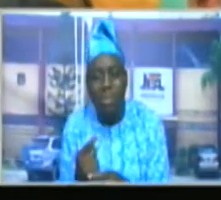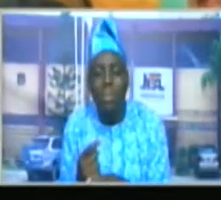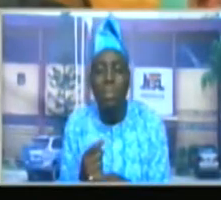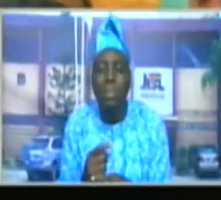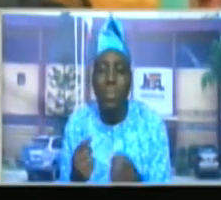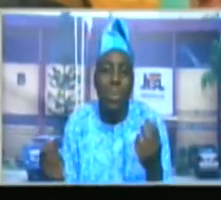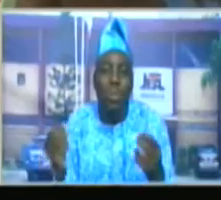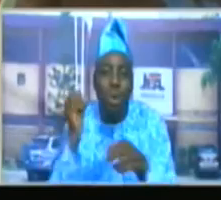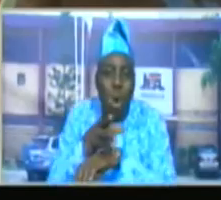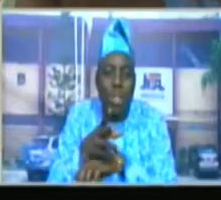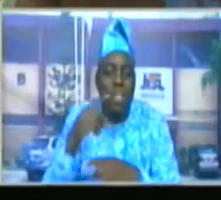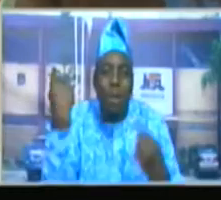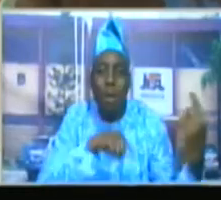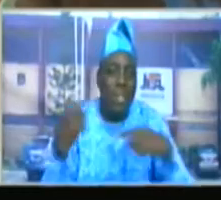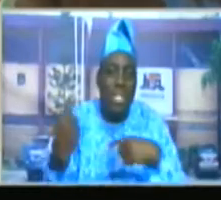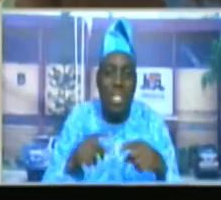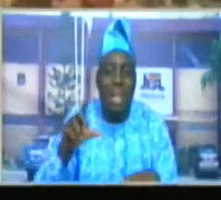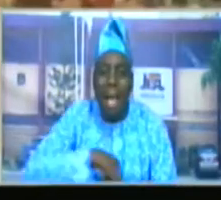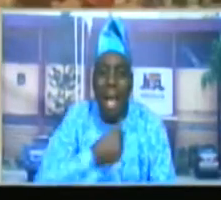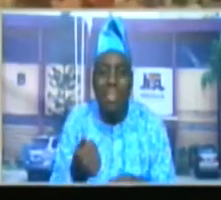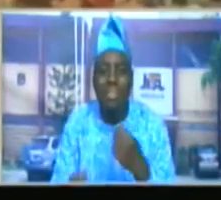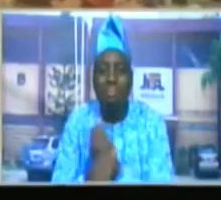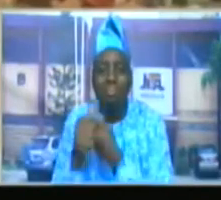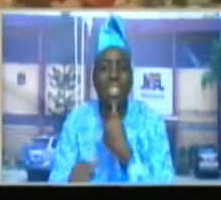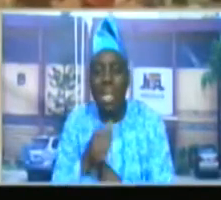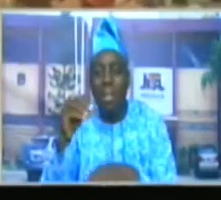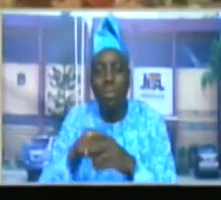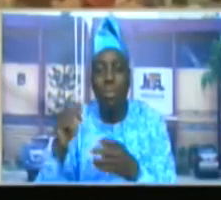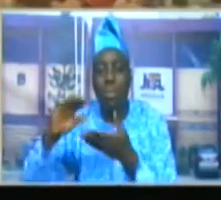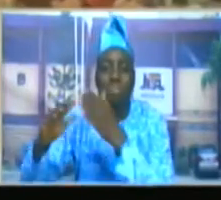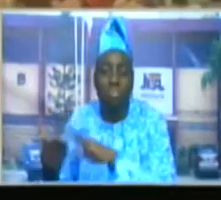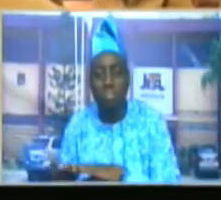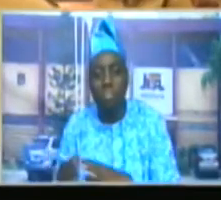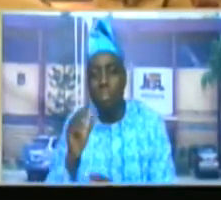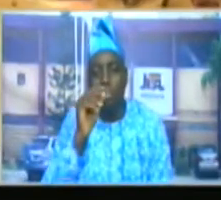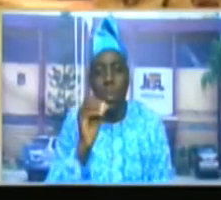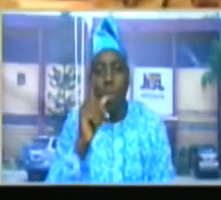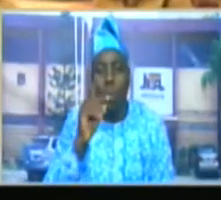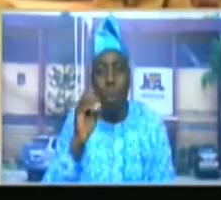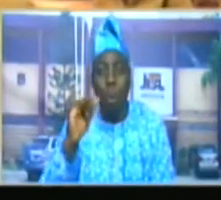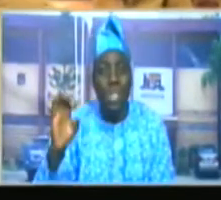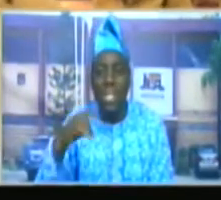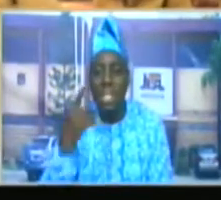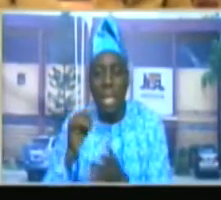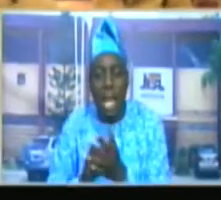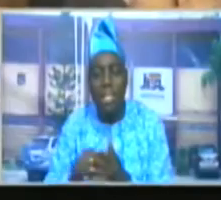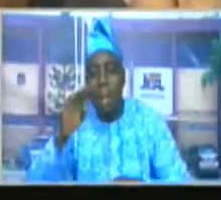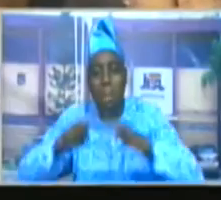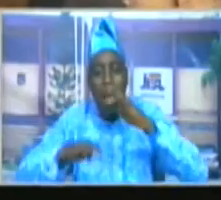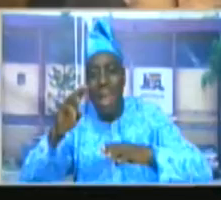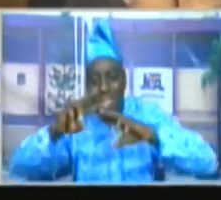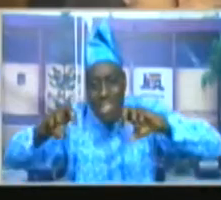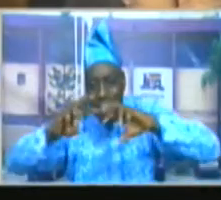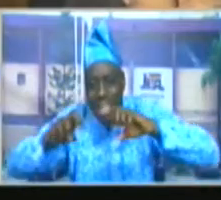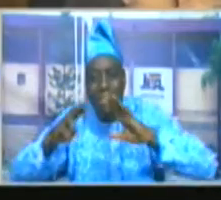insecurity, cause conflict, among other negative effects. Dr. Aniagolu Okoye says striking the balance and adopting a